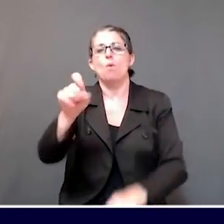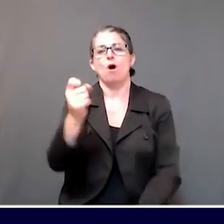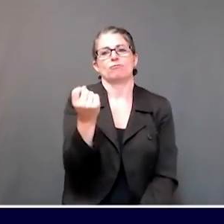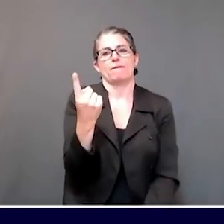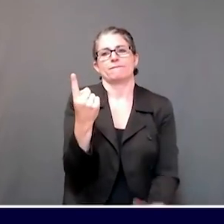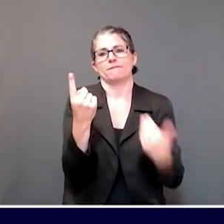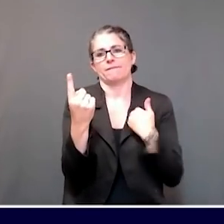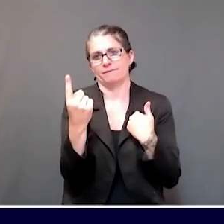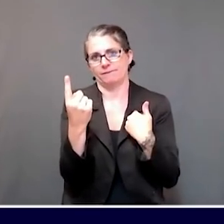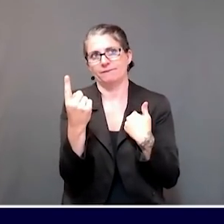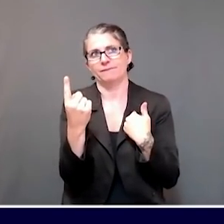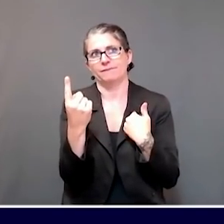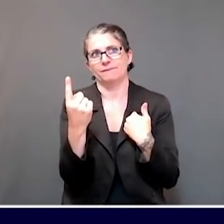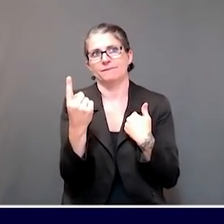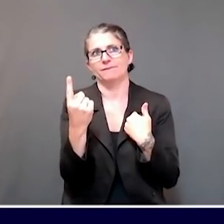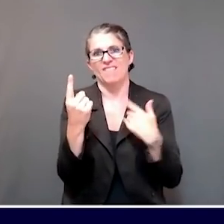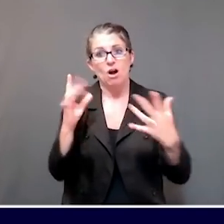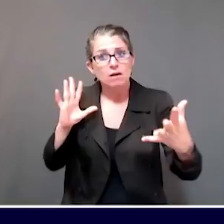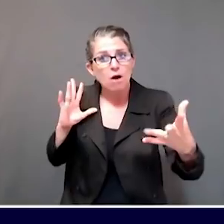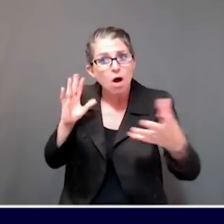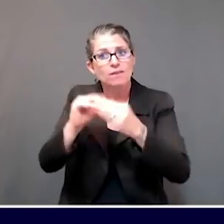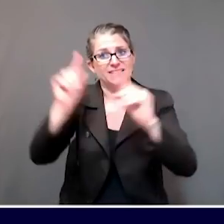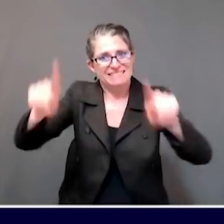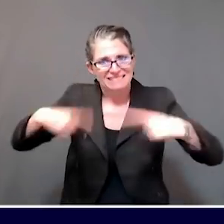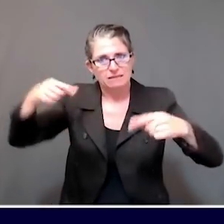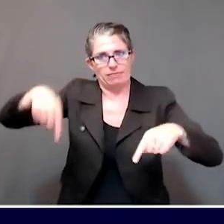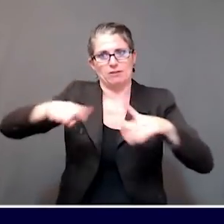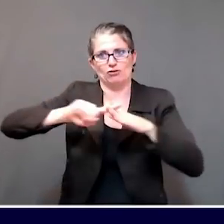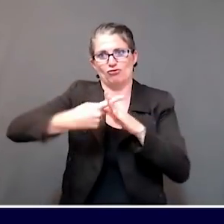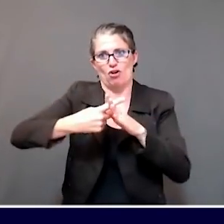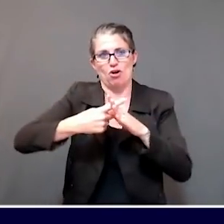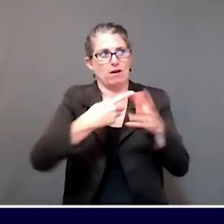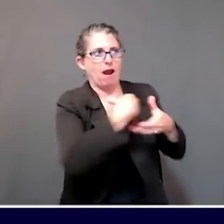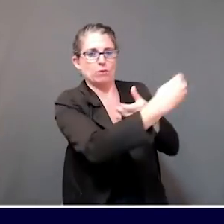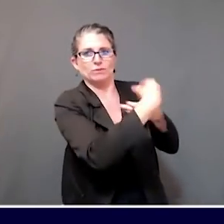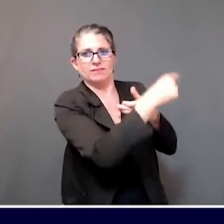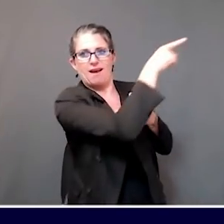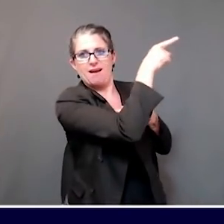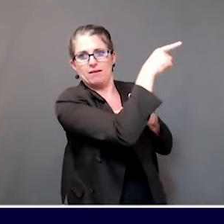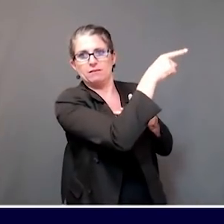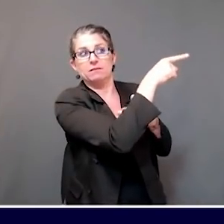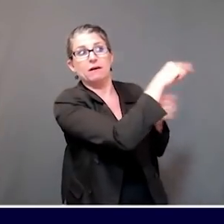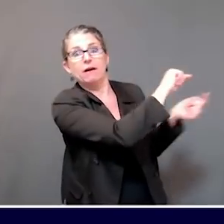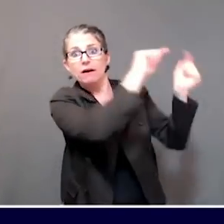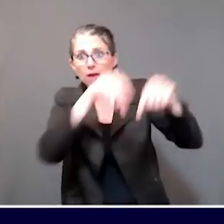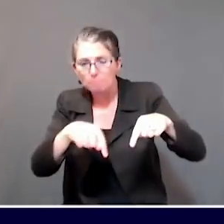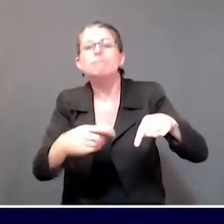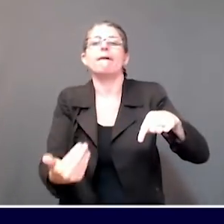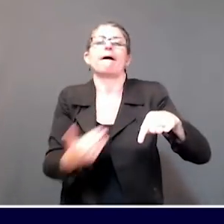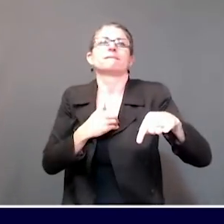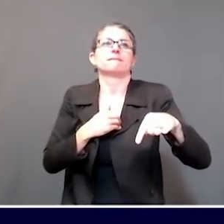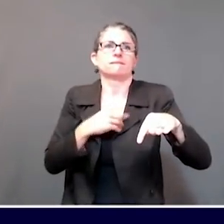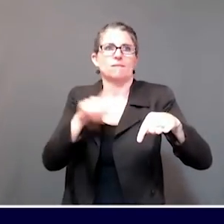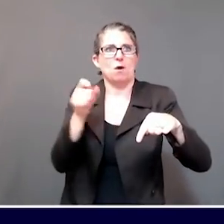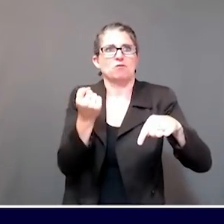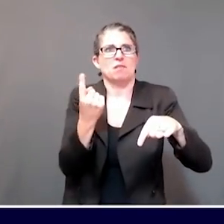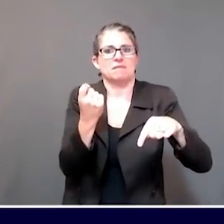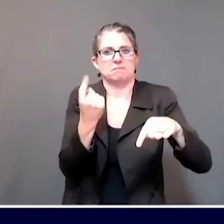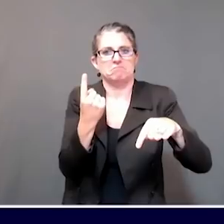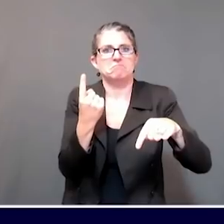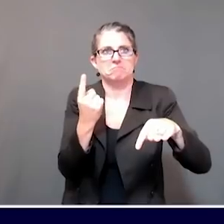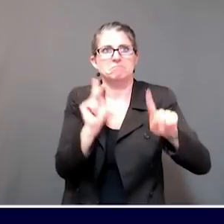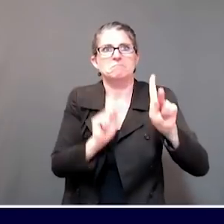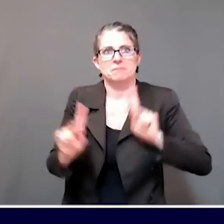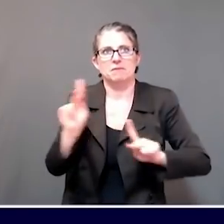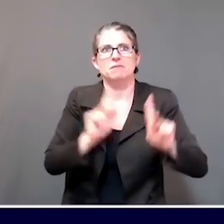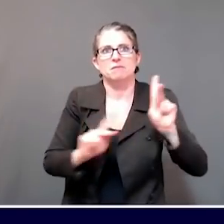CDC epidemiologists determined that the individual's primary residence was in another state. Now, I want to be